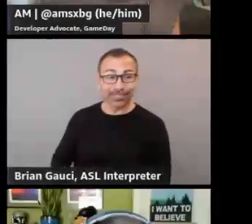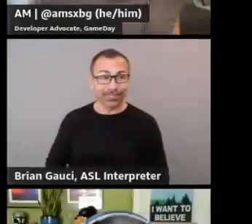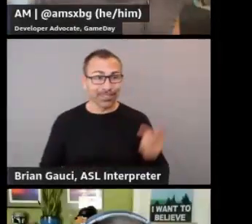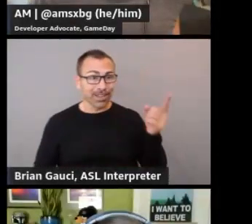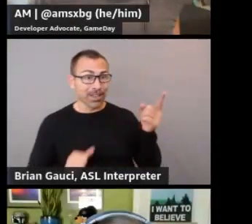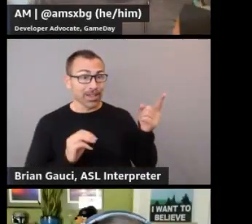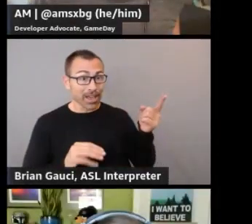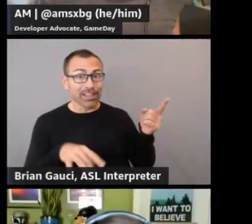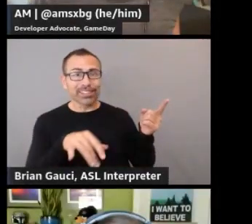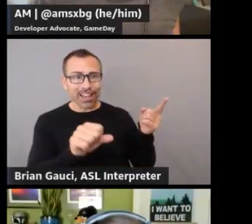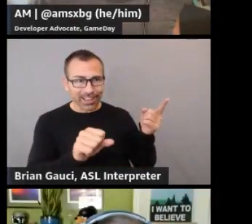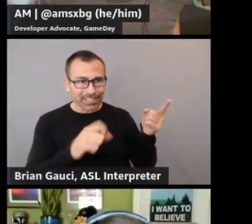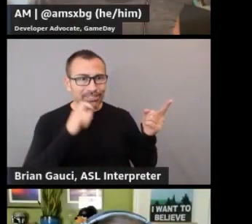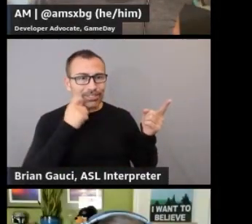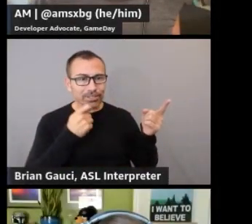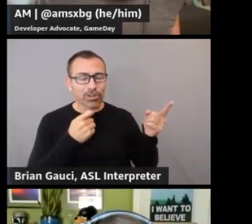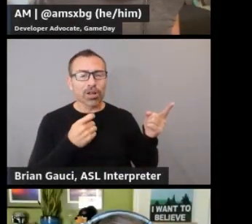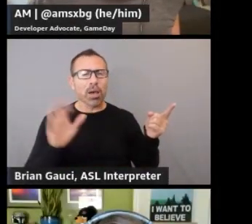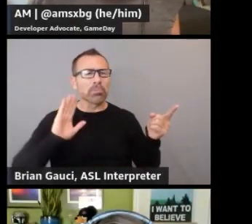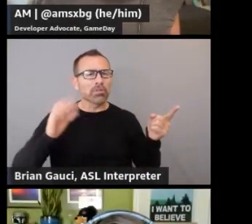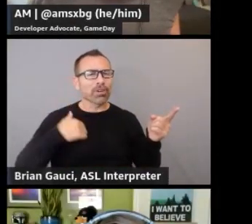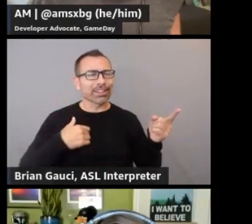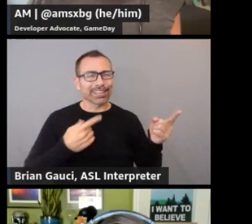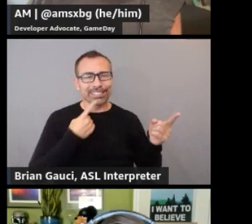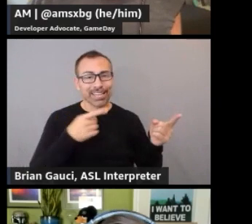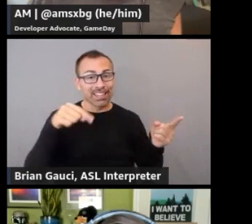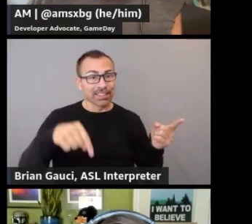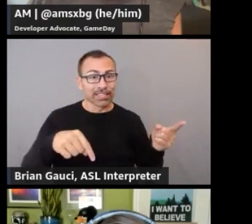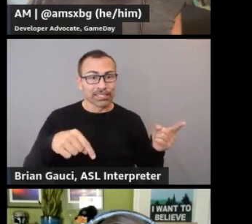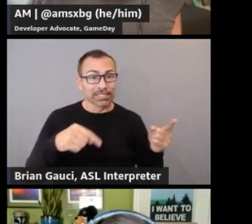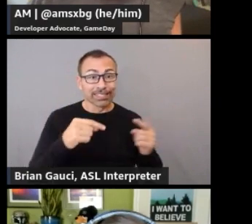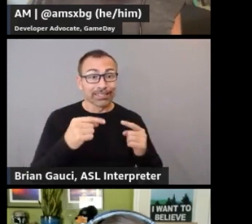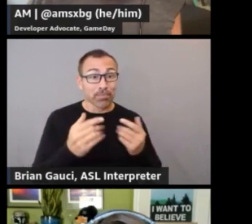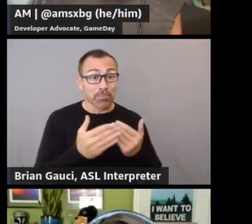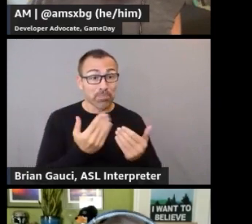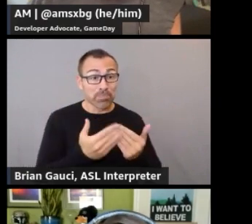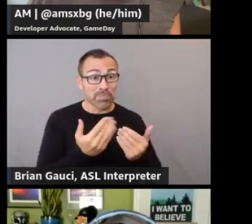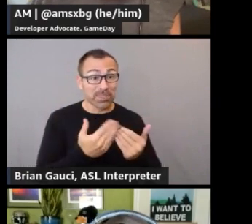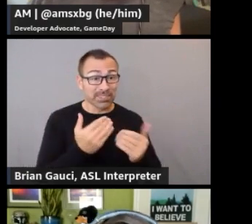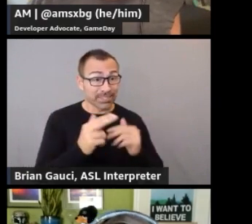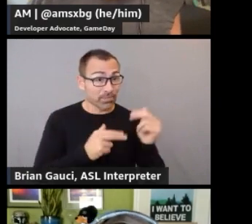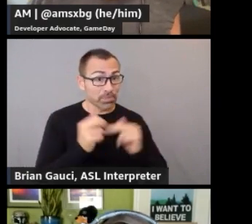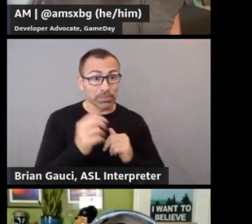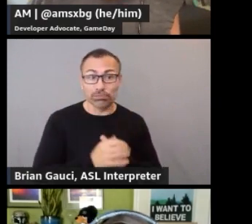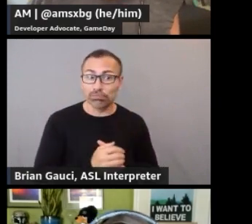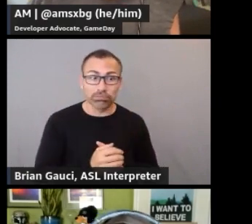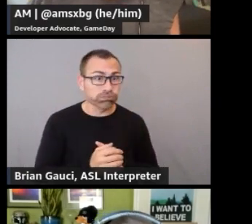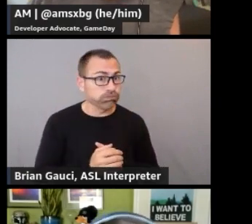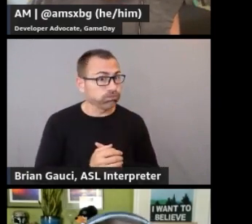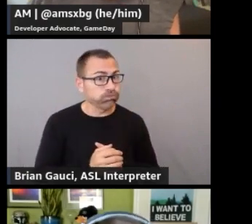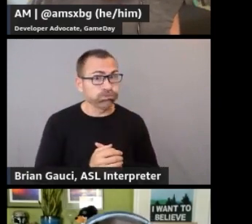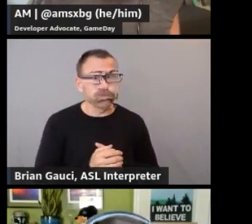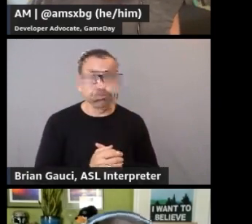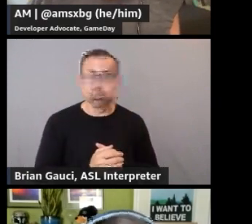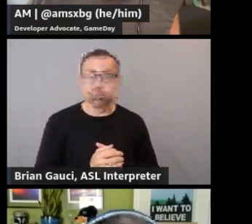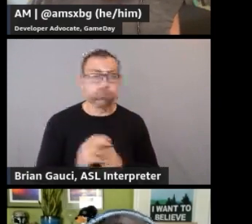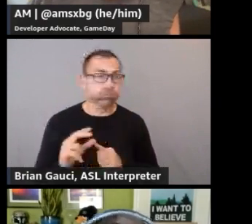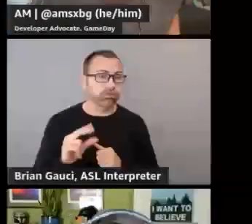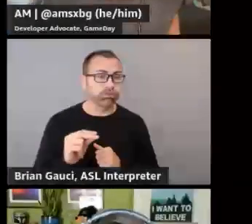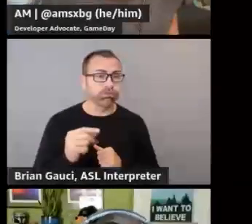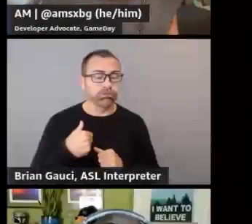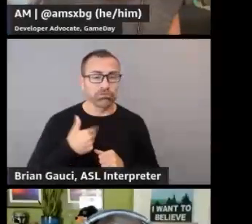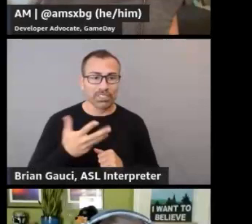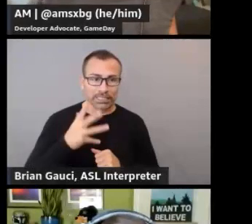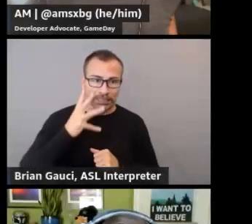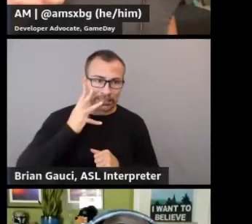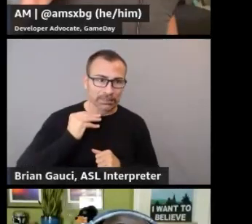saying earlier, this is not easy to build yourself. I know from experience, this is really, really difficult to build and